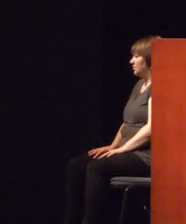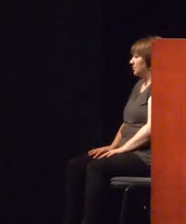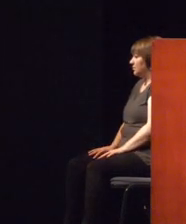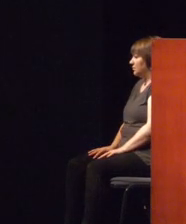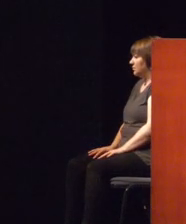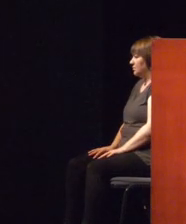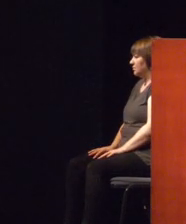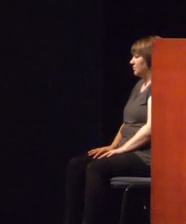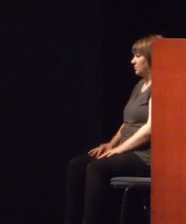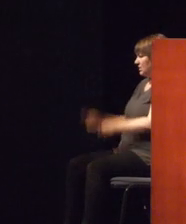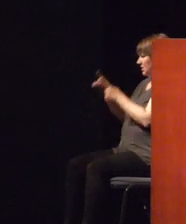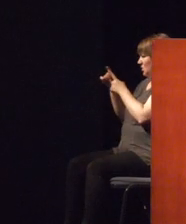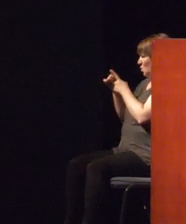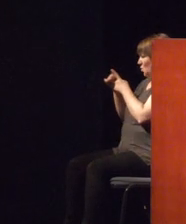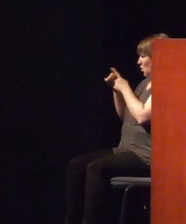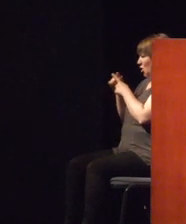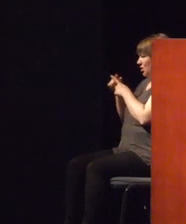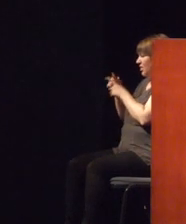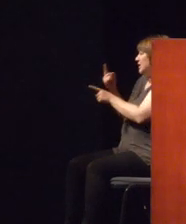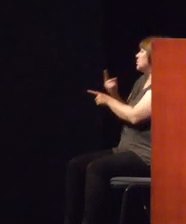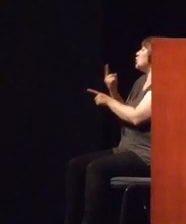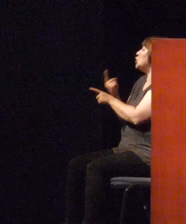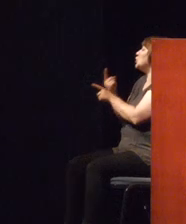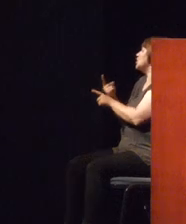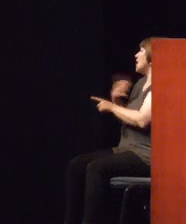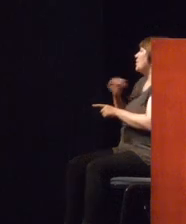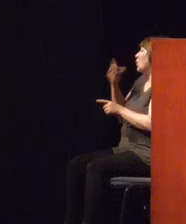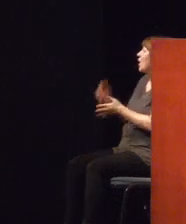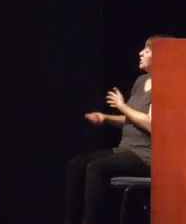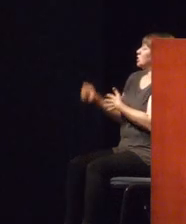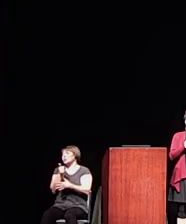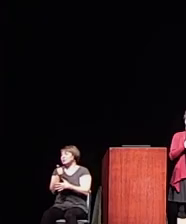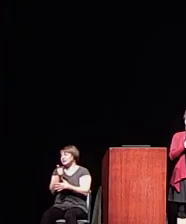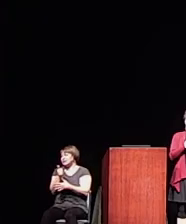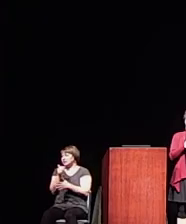It's a term that has, by and large, been appropriated by white supremacists. And